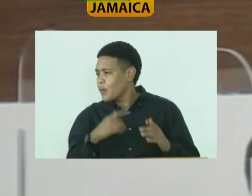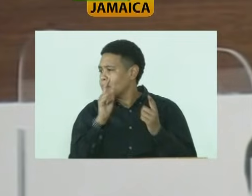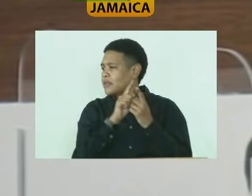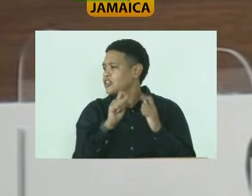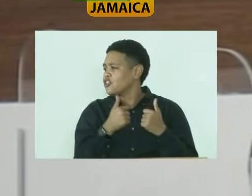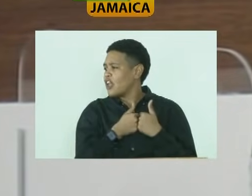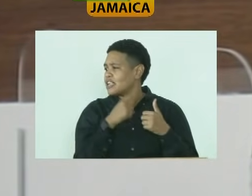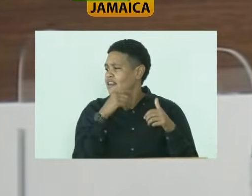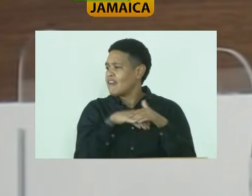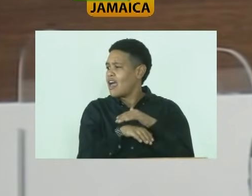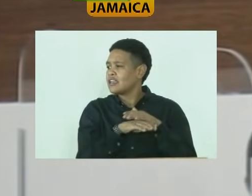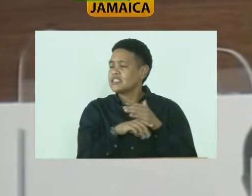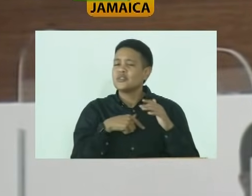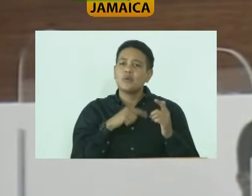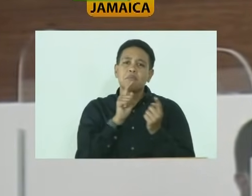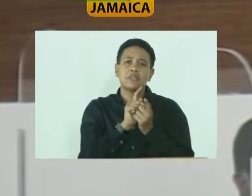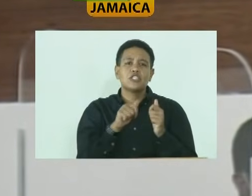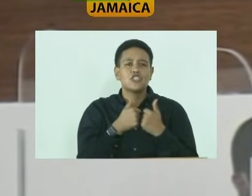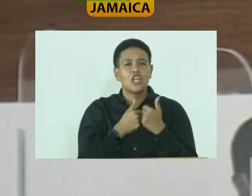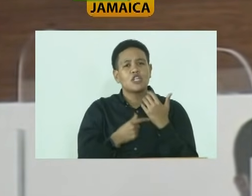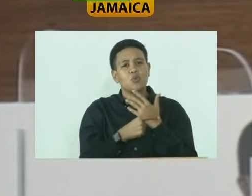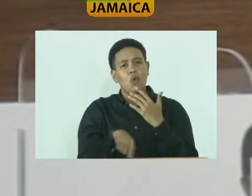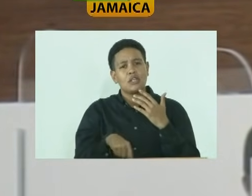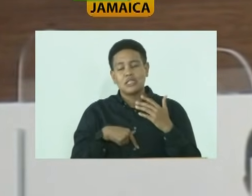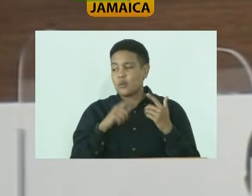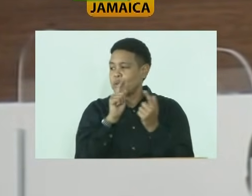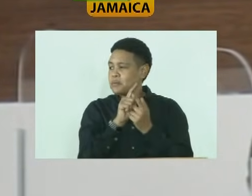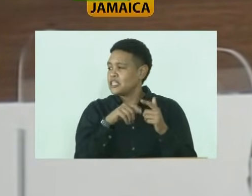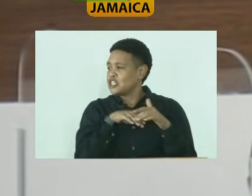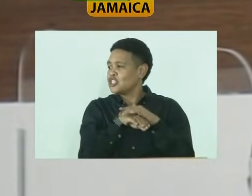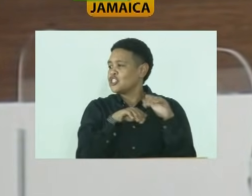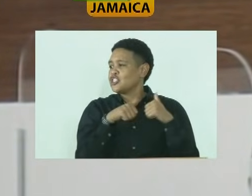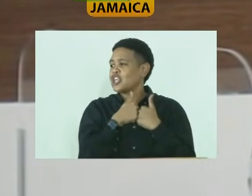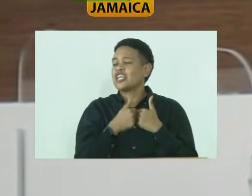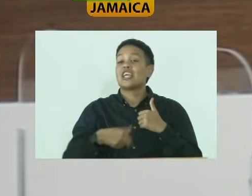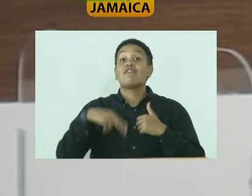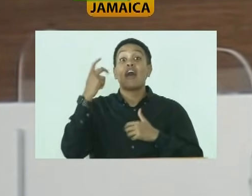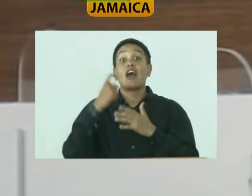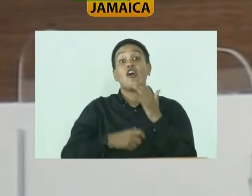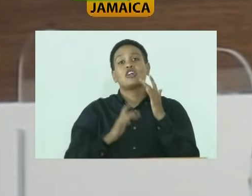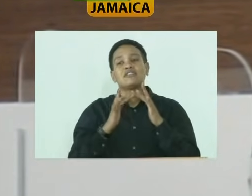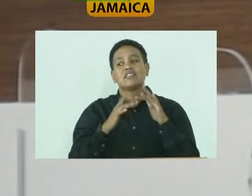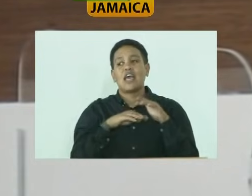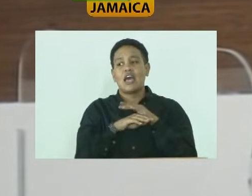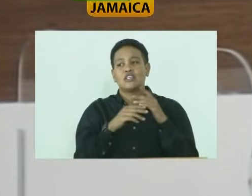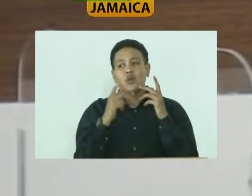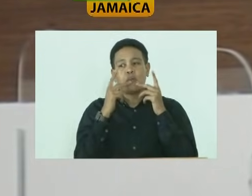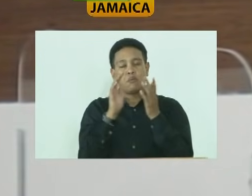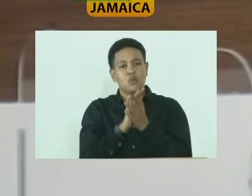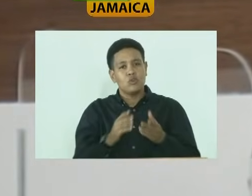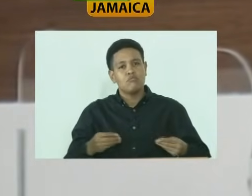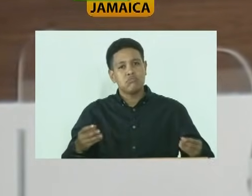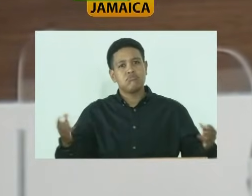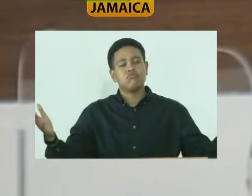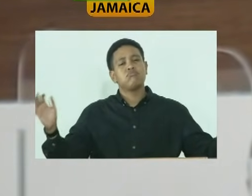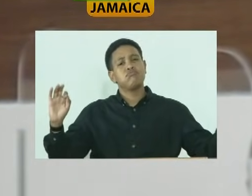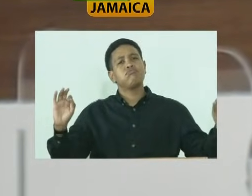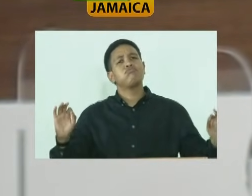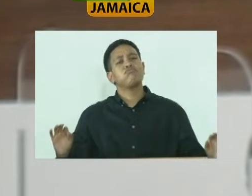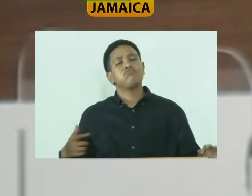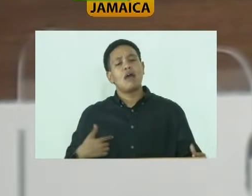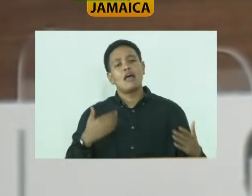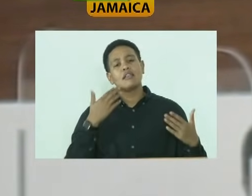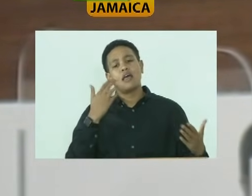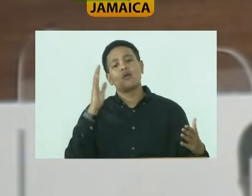access. We are meeting the challenge of high cost of internet access to public schools. Madam Speaker, I thank you and